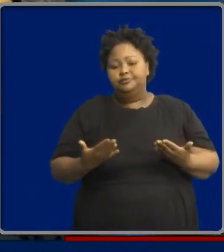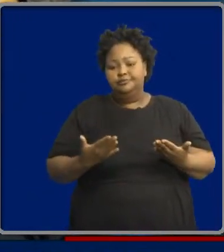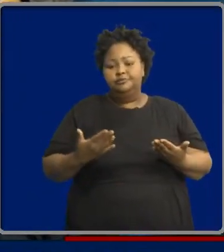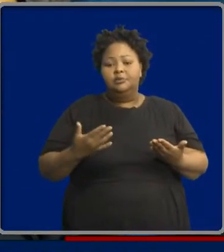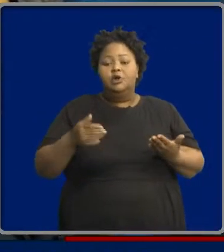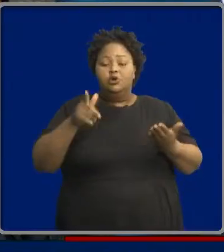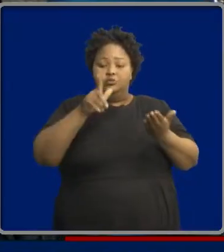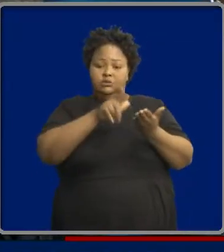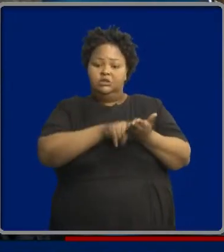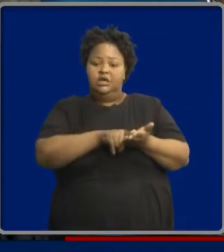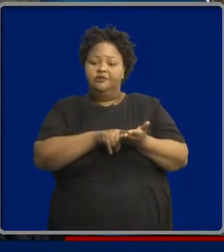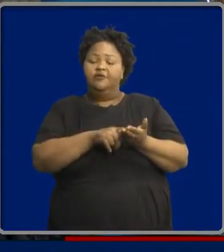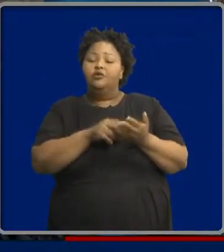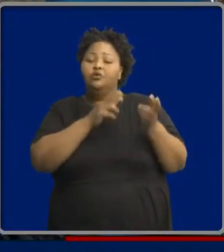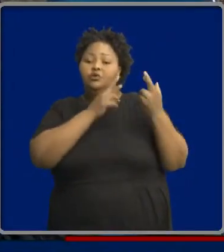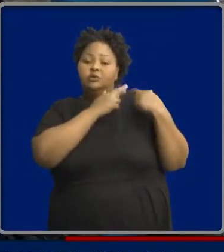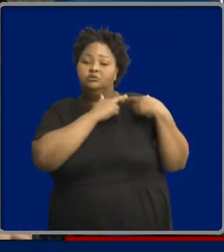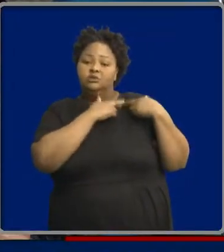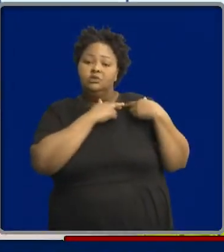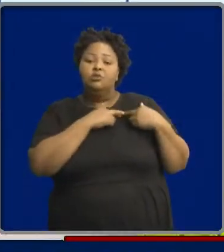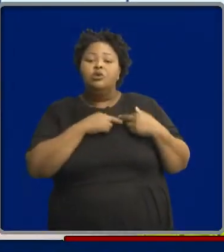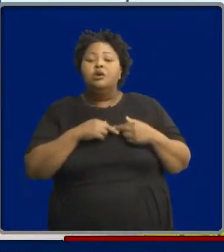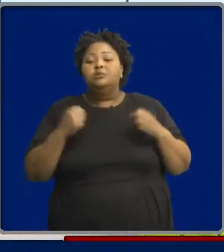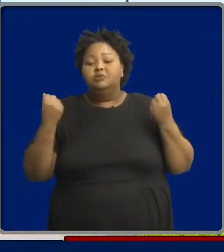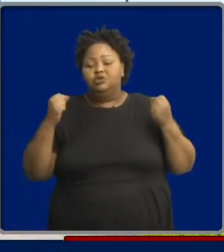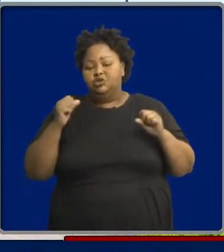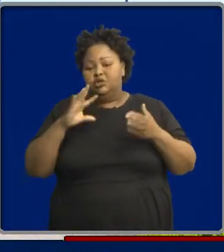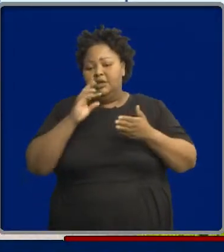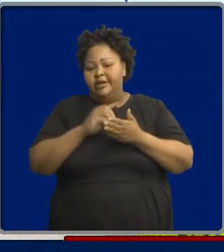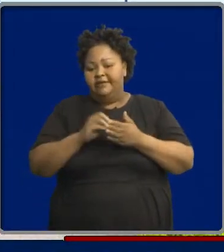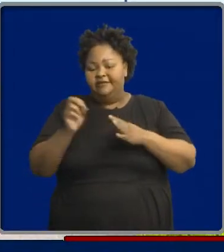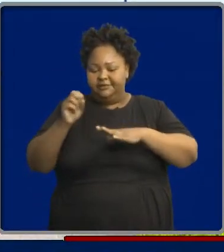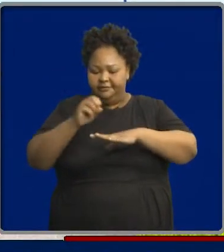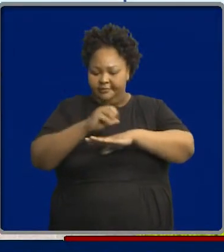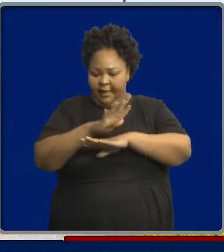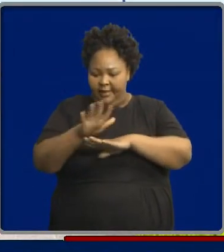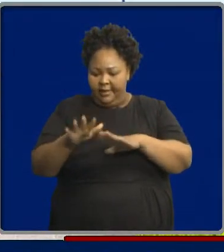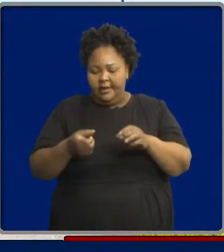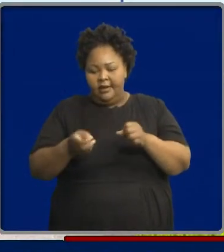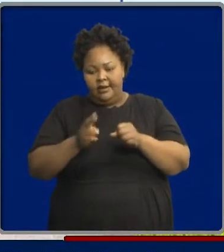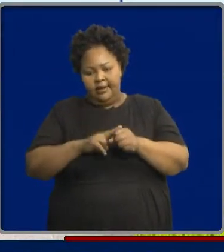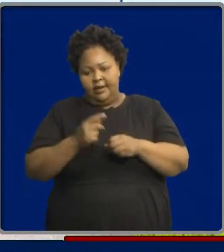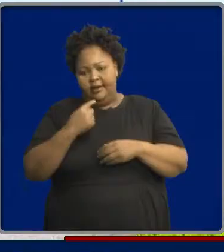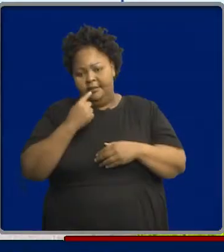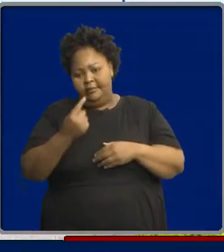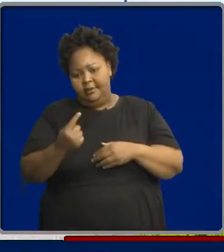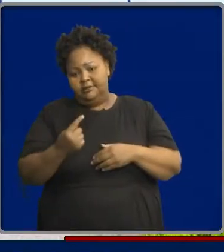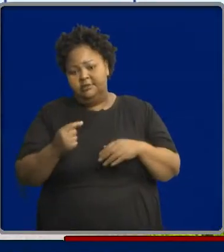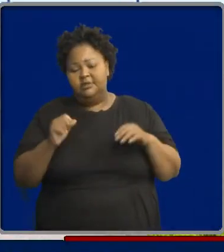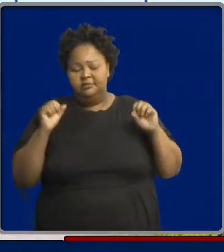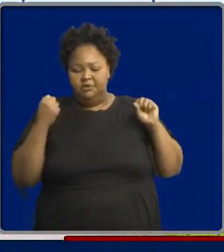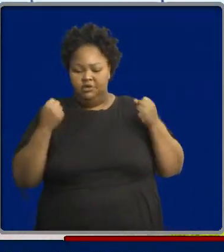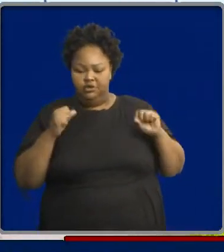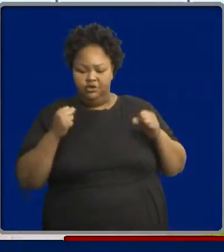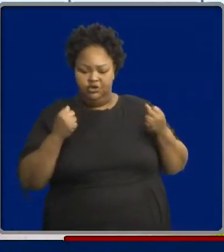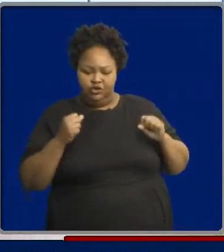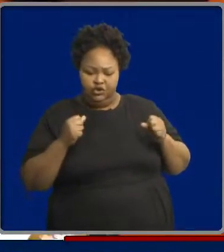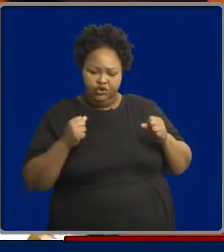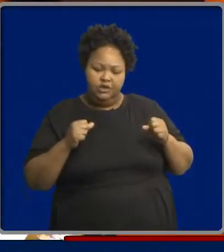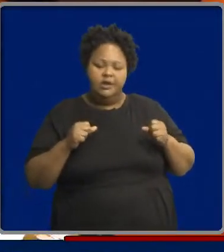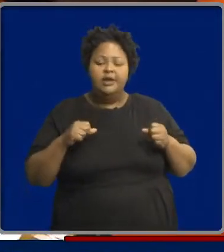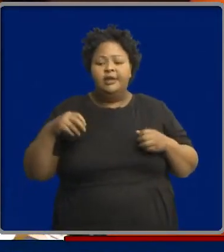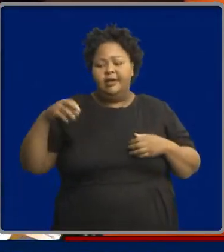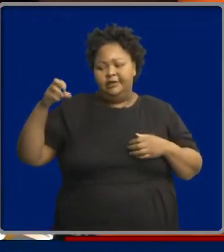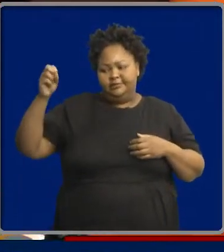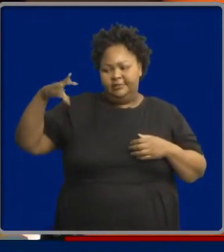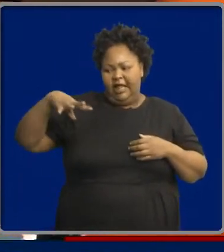committing mistakes. The Honorable Committee further ascertained on the aspect of disposal or storage facility for disused sources.